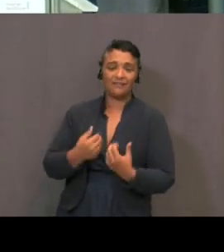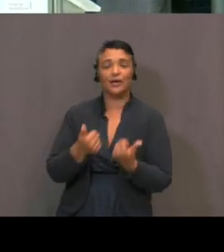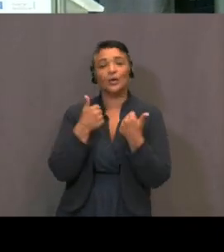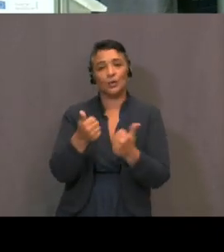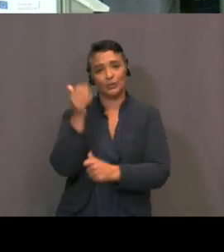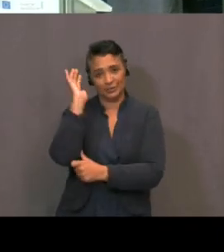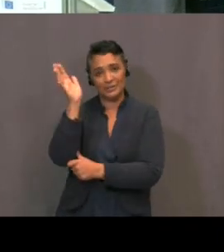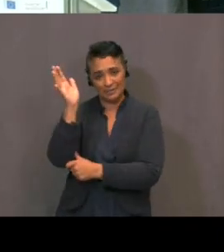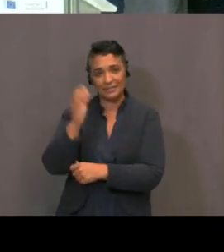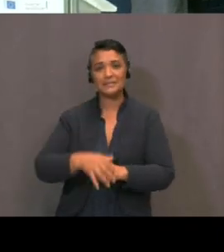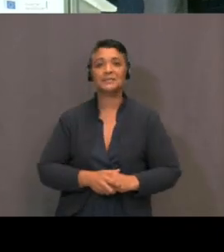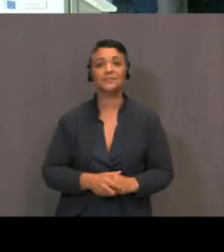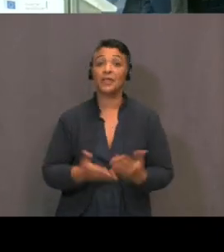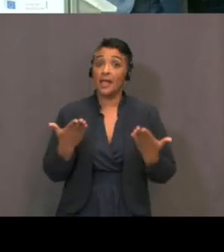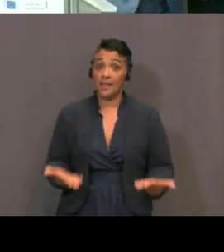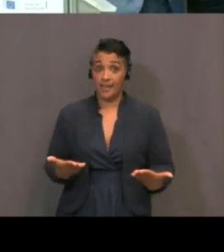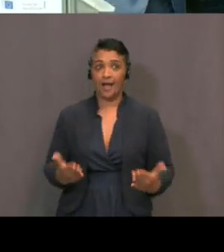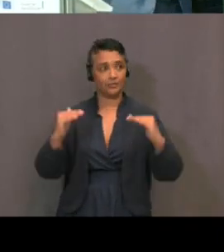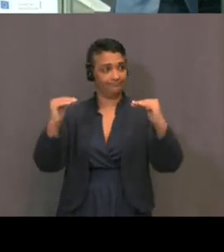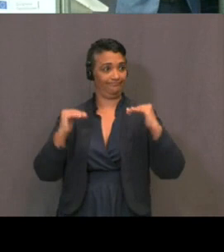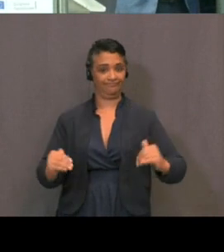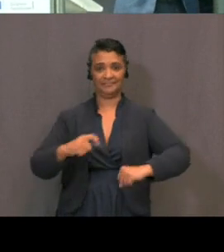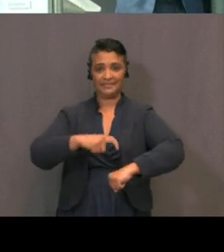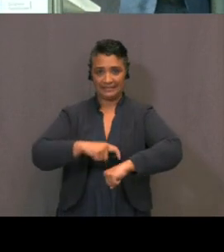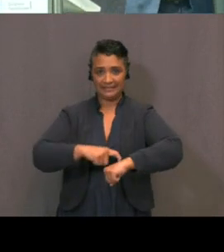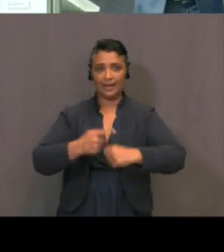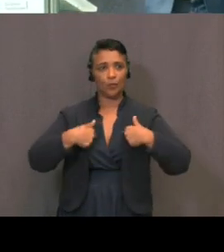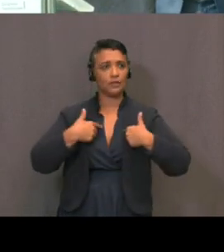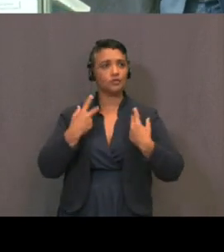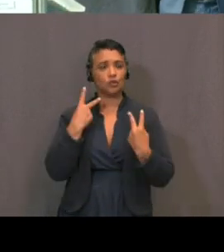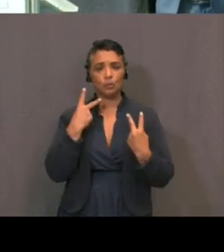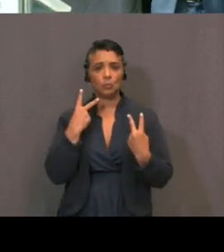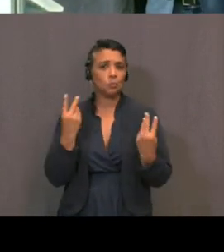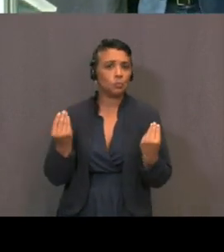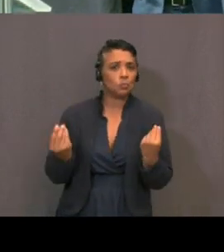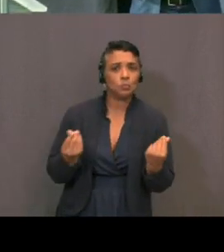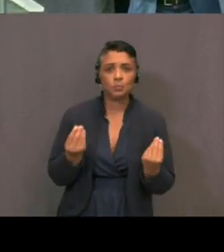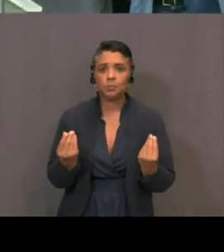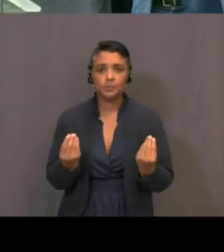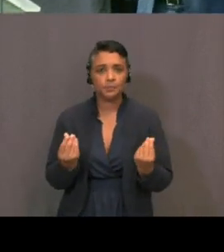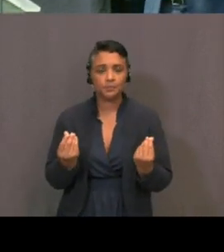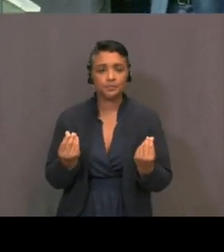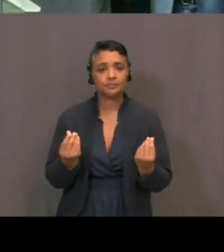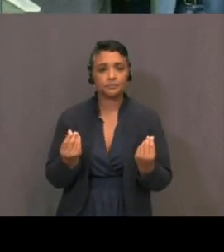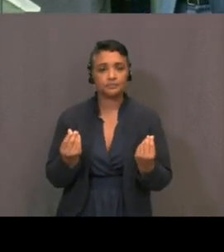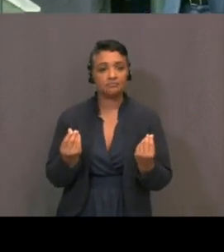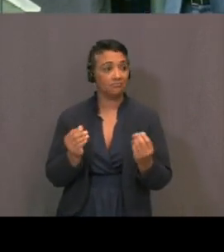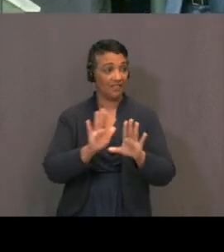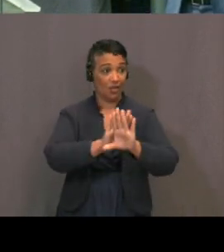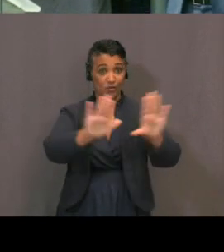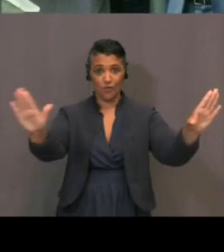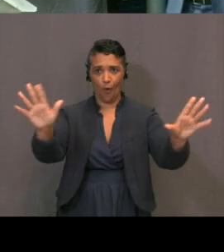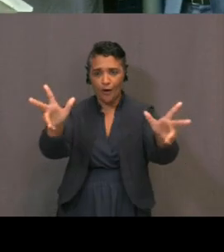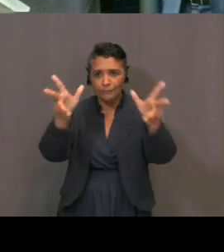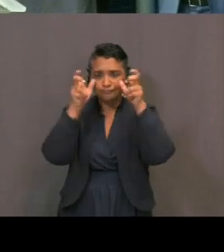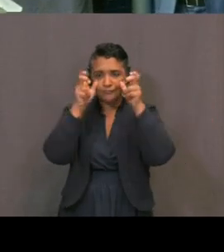really. So now the time has come to see how they have impacted your